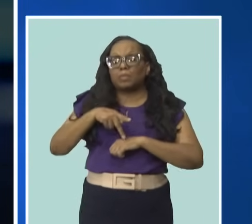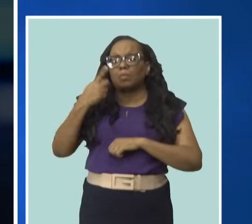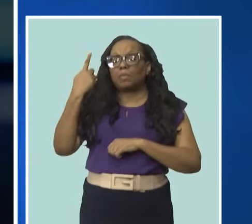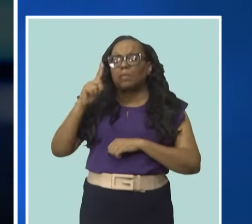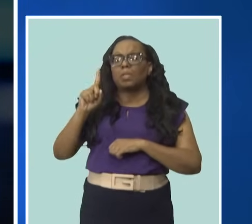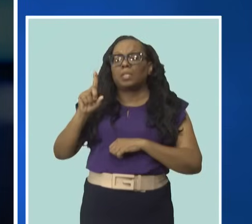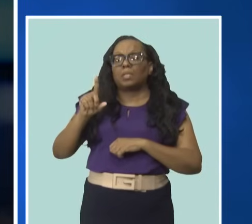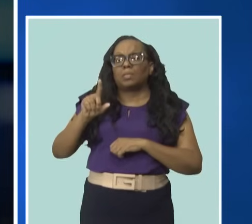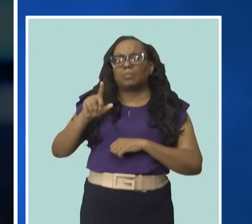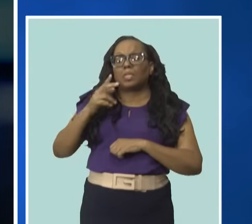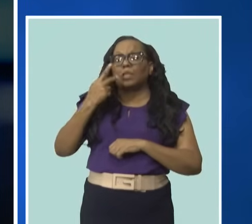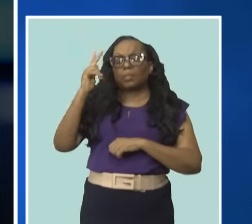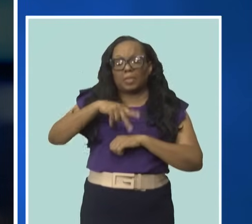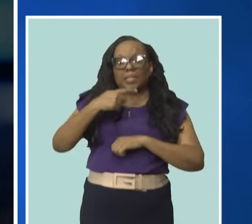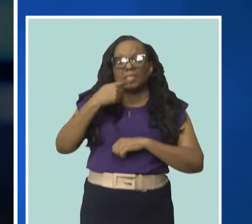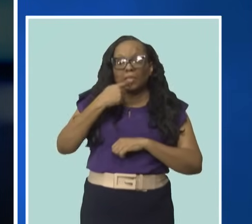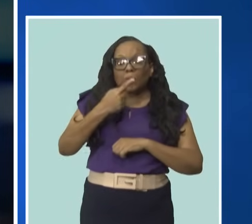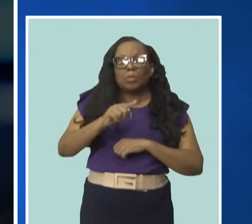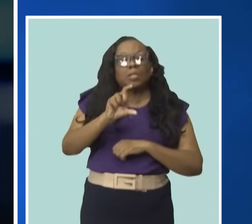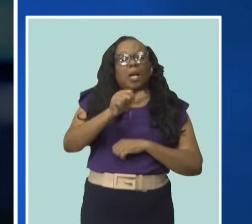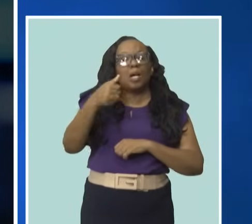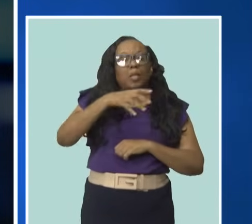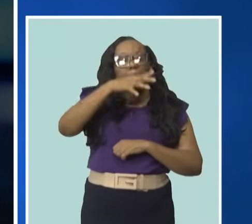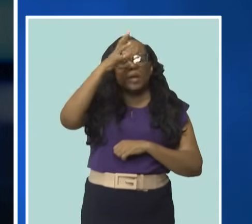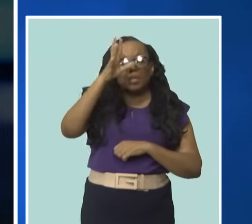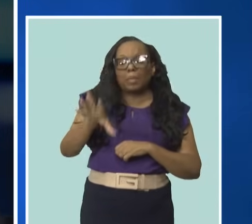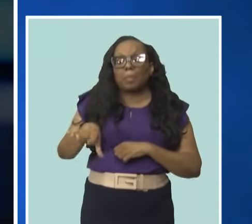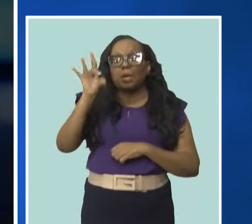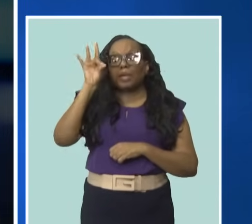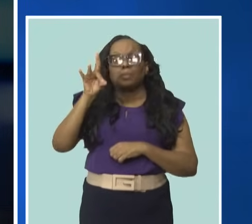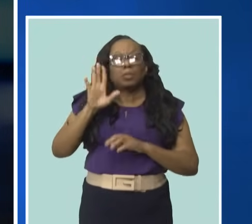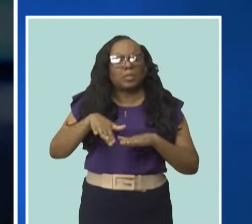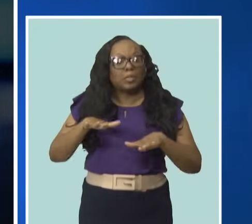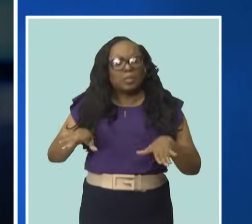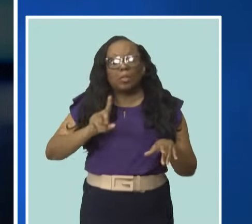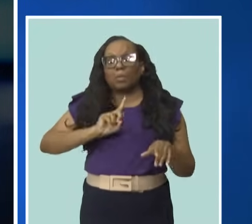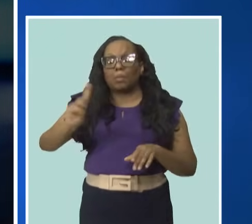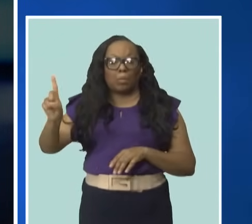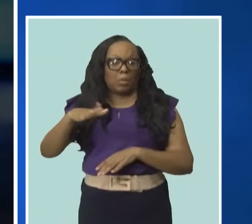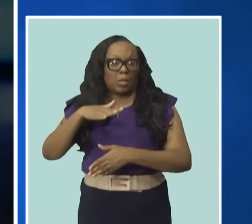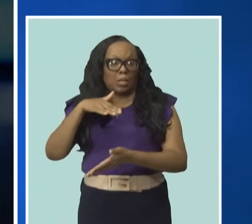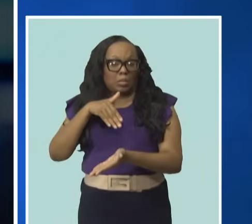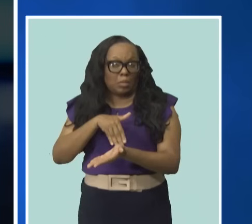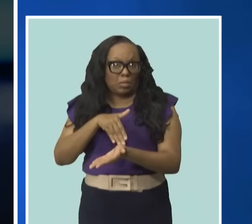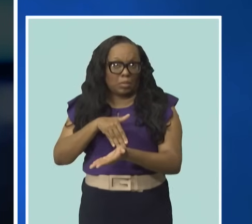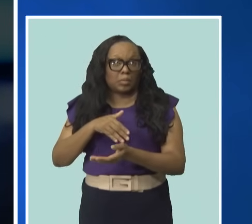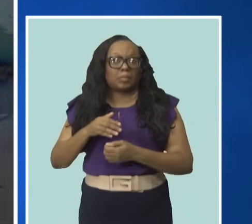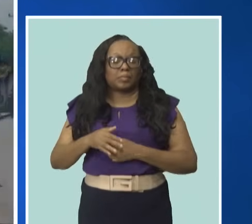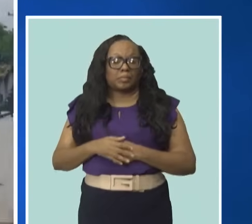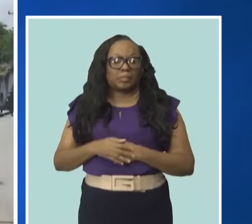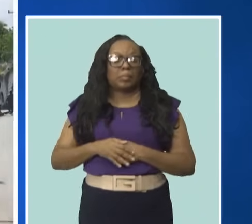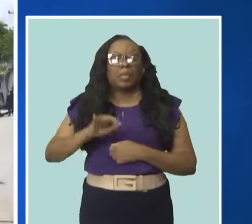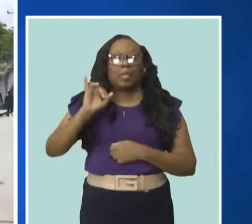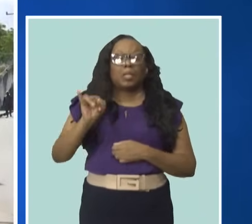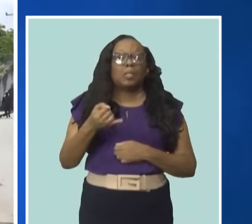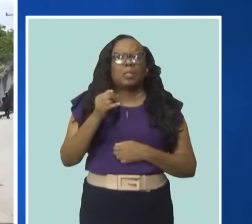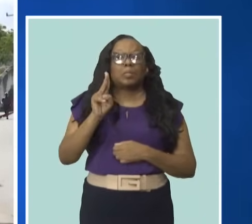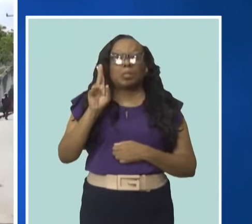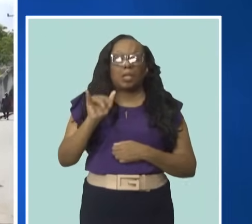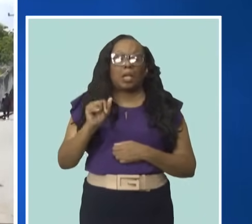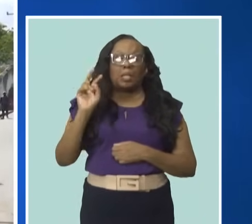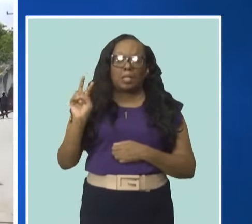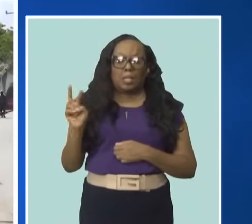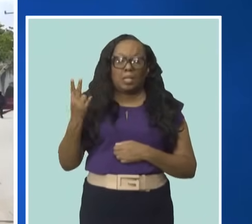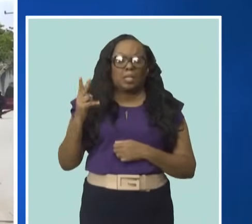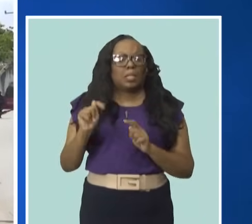in the class collect their children and take them to be medically assessed. Furthermore, on July 2nd, after a